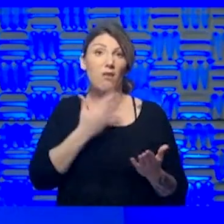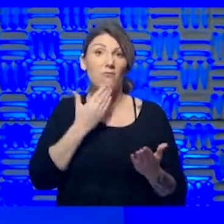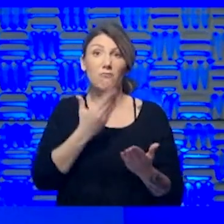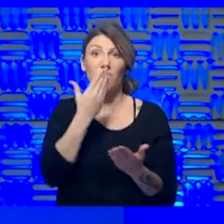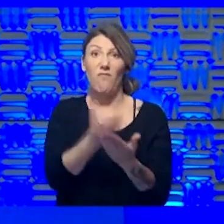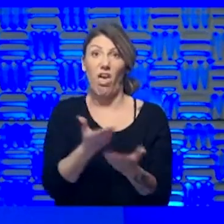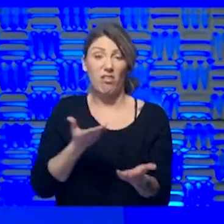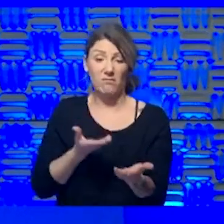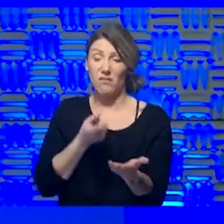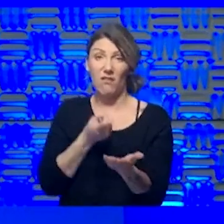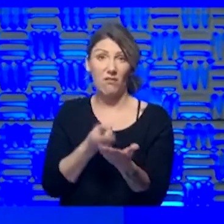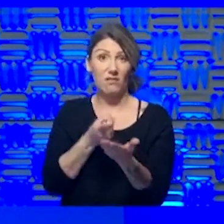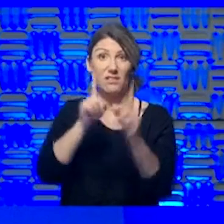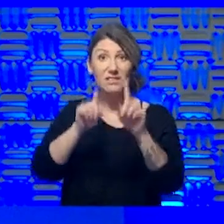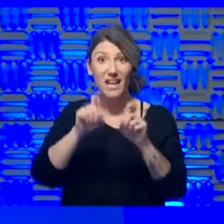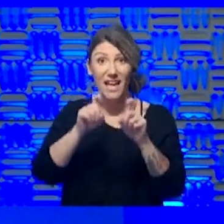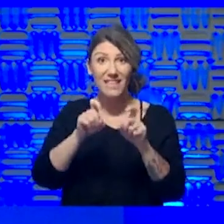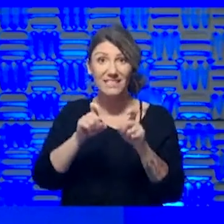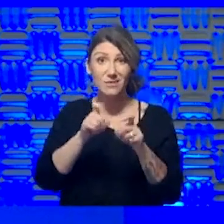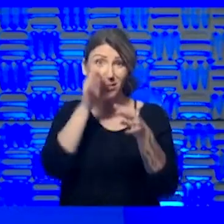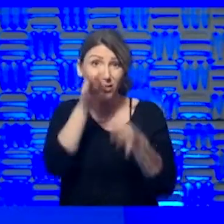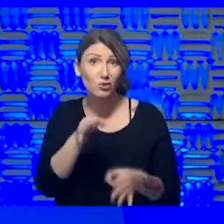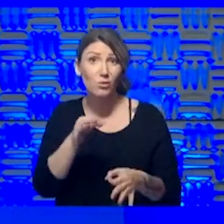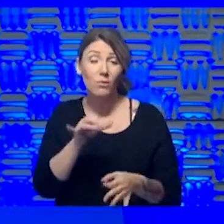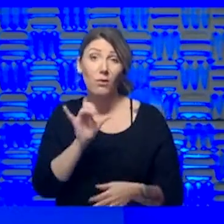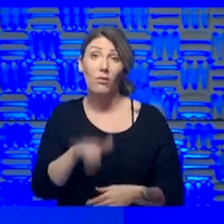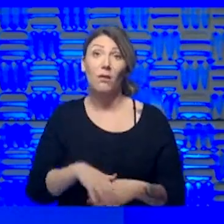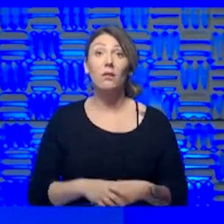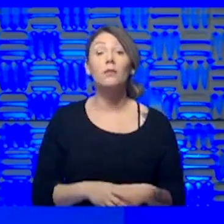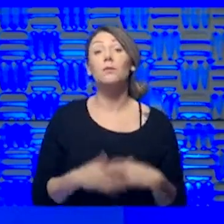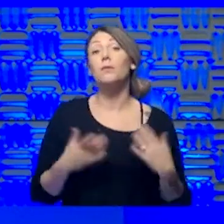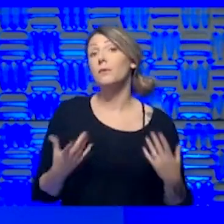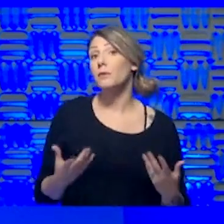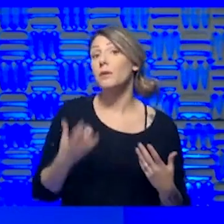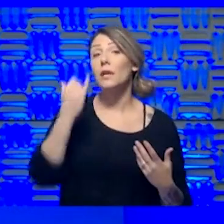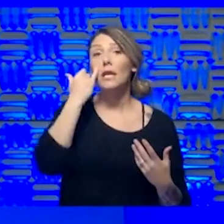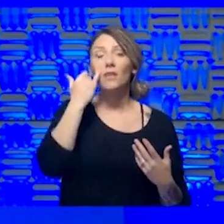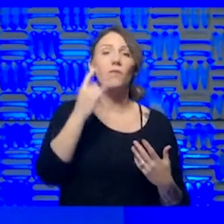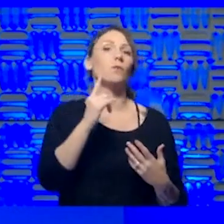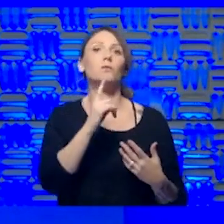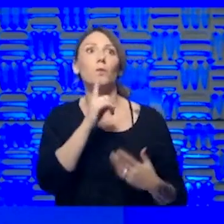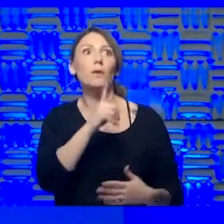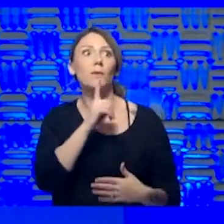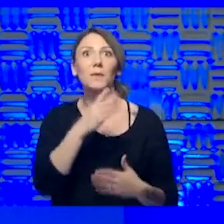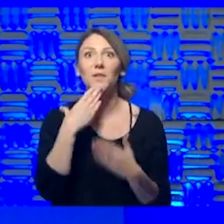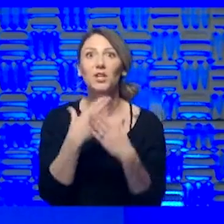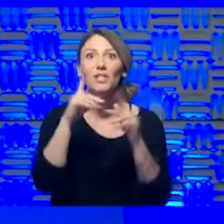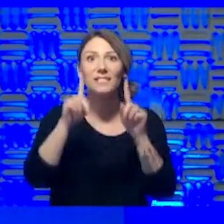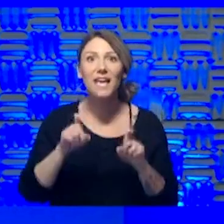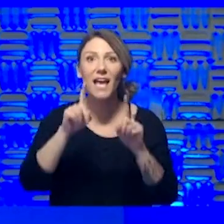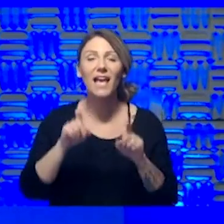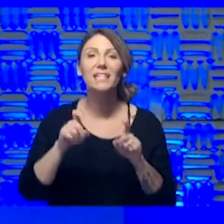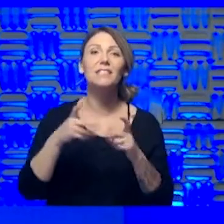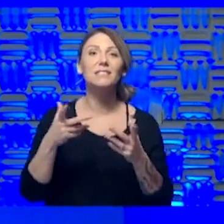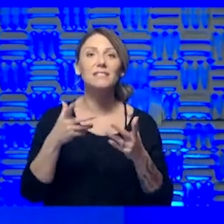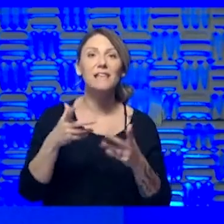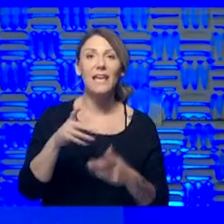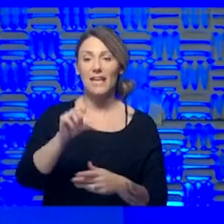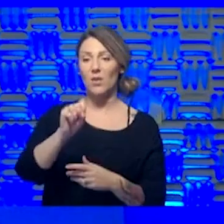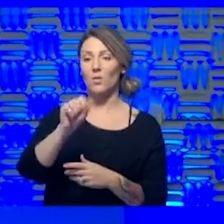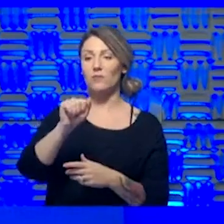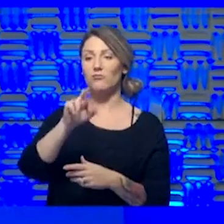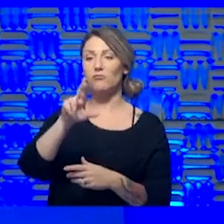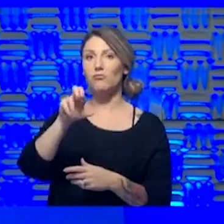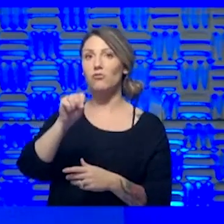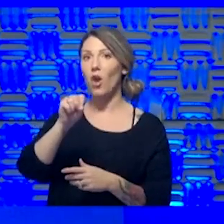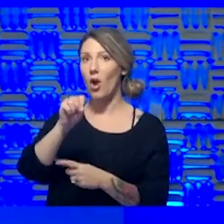validated tests that we can use to determine that. And even if it were a very good test saying it was just SARS-CoV-2